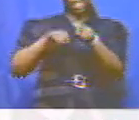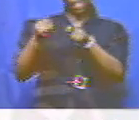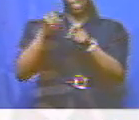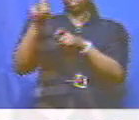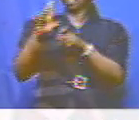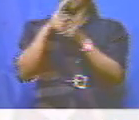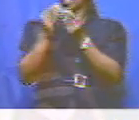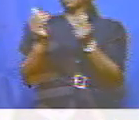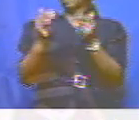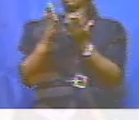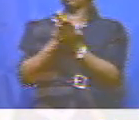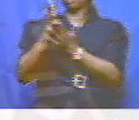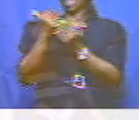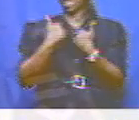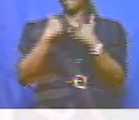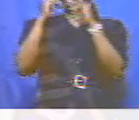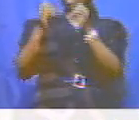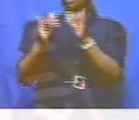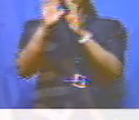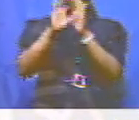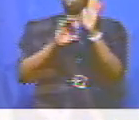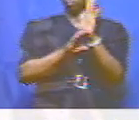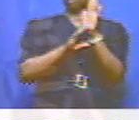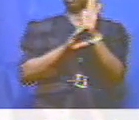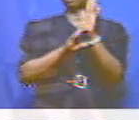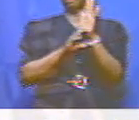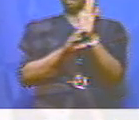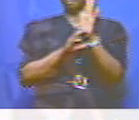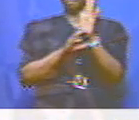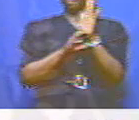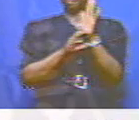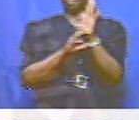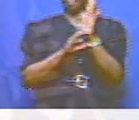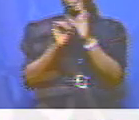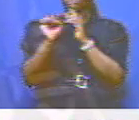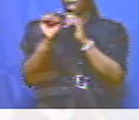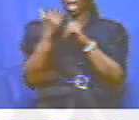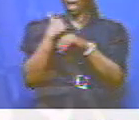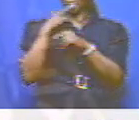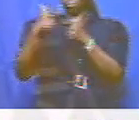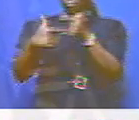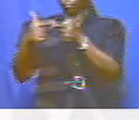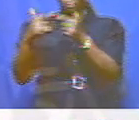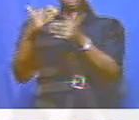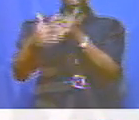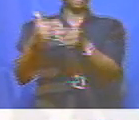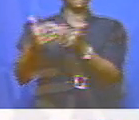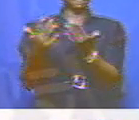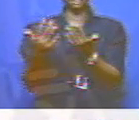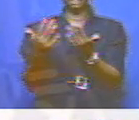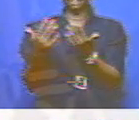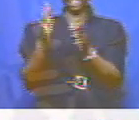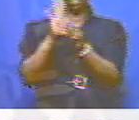addressed is by having a new constitutional arrangement. Okay. And that has been an ongoing process. A